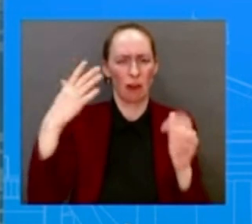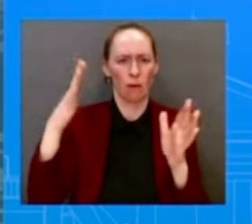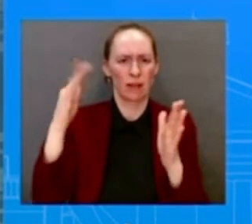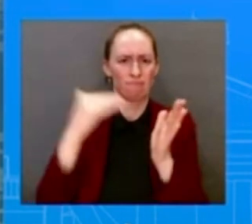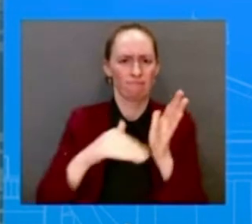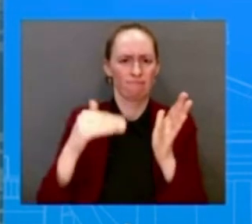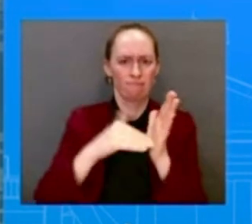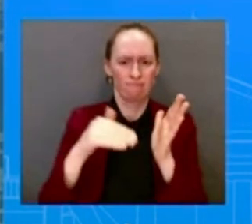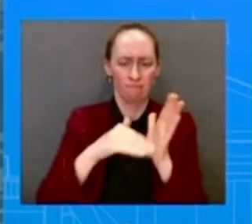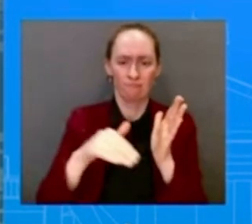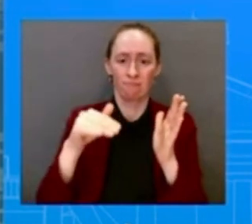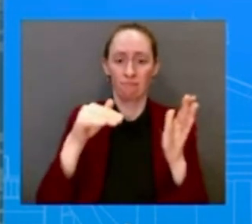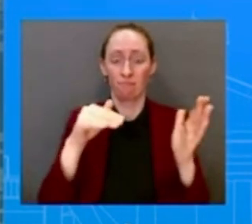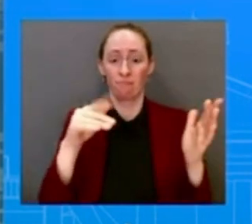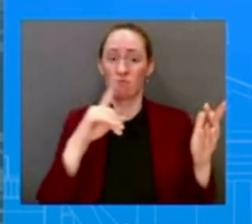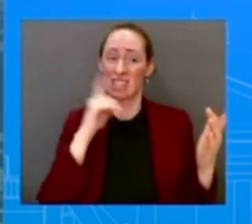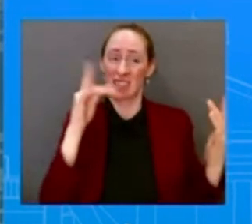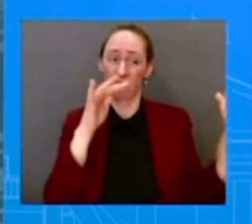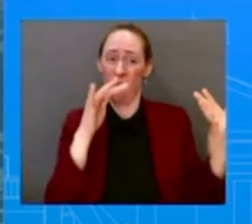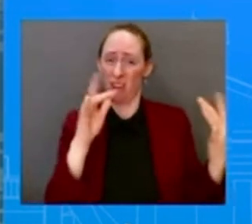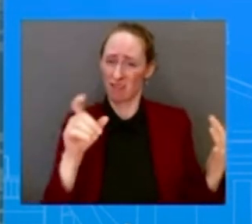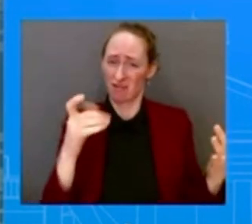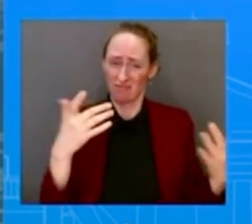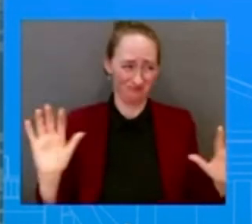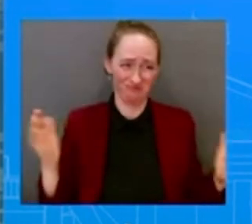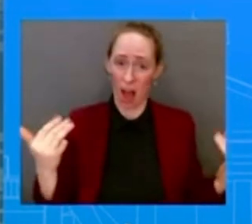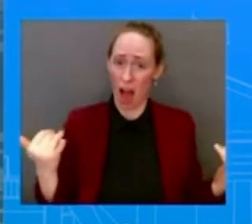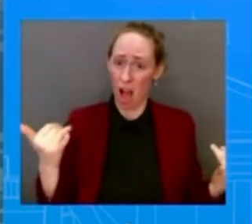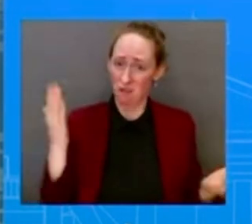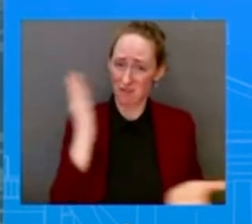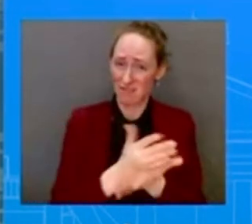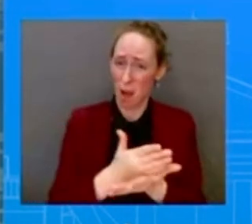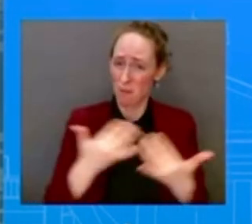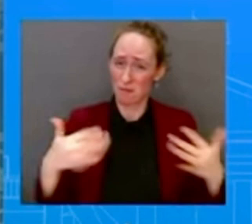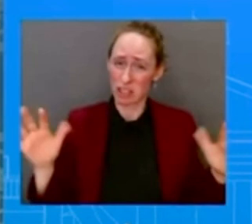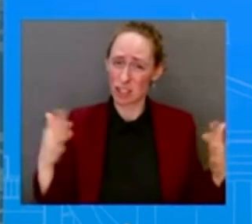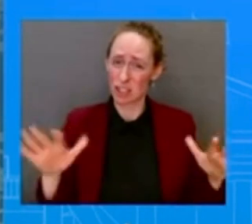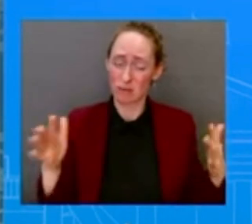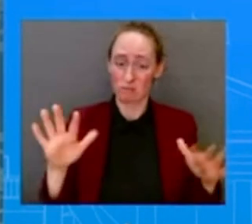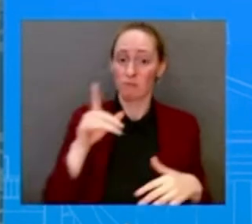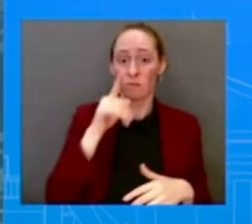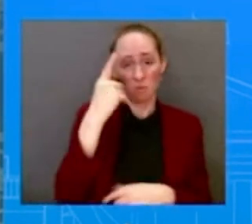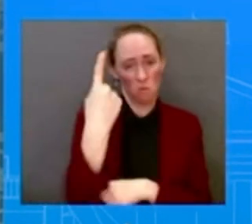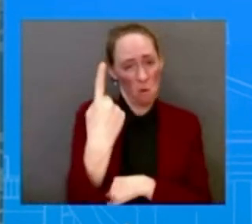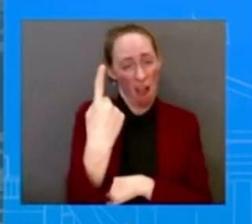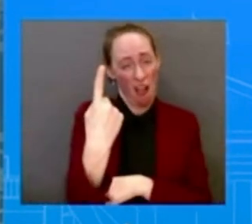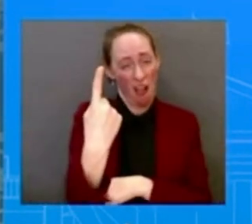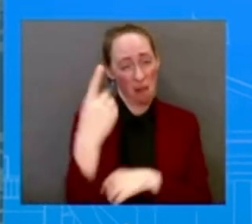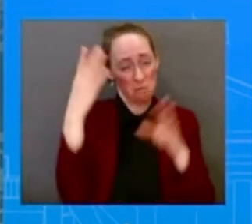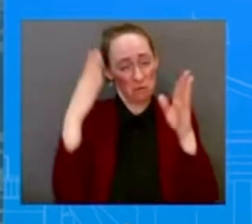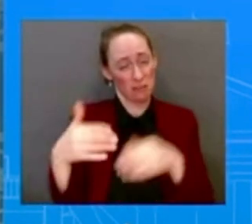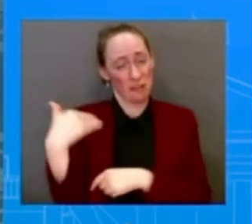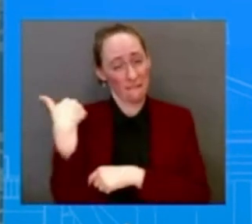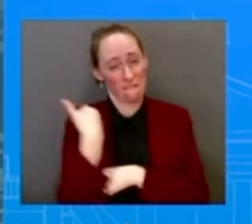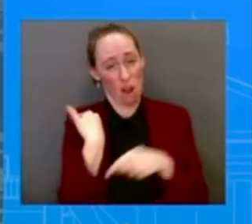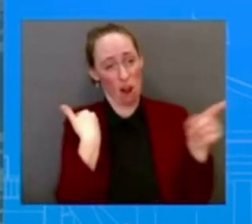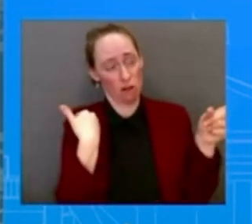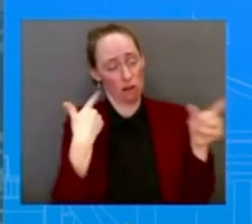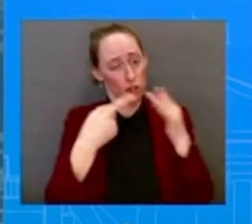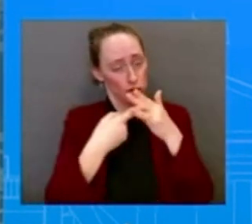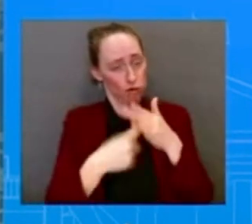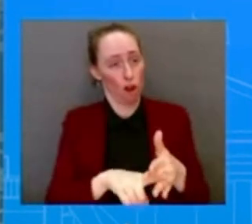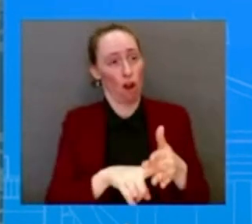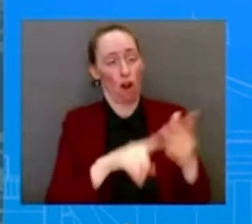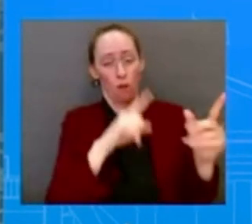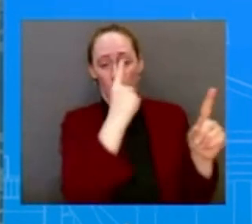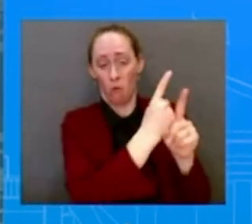The single person responsible for what the Ukrainian people are going through is Vladimir Putin, and he could stop it right now.